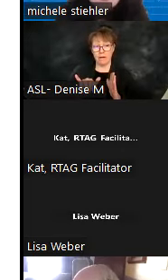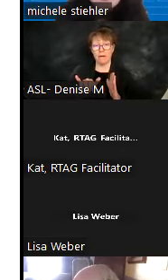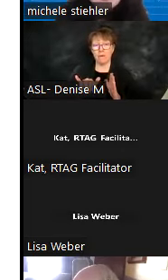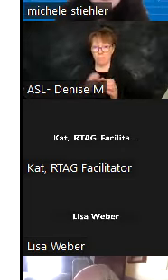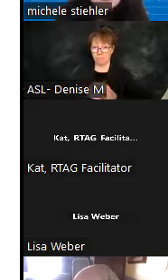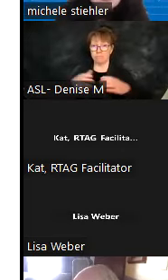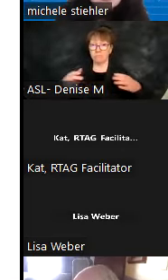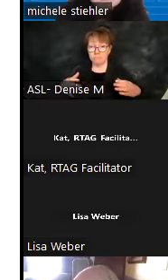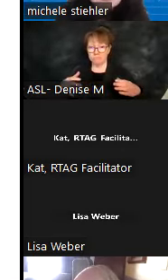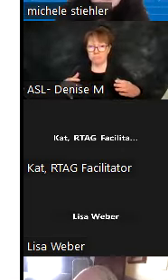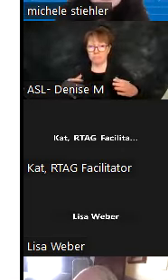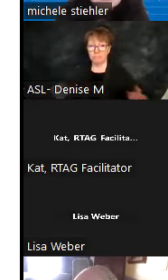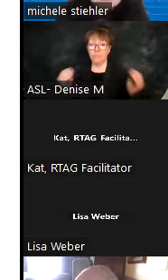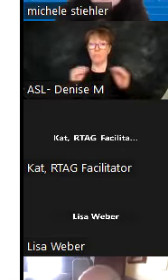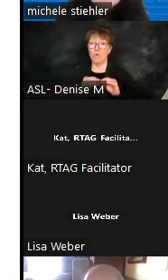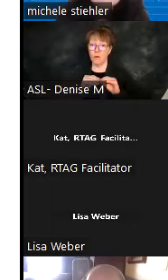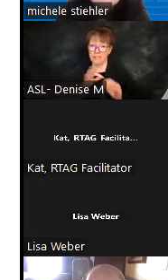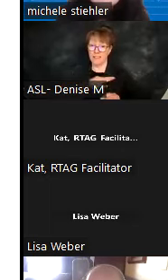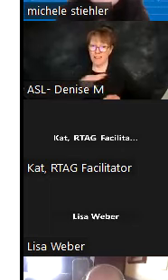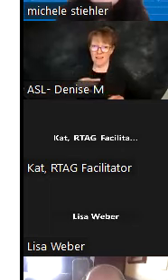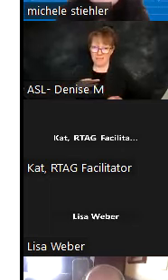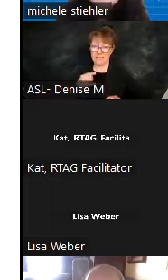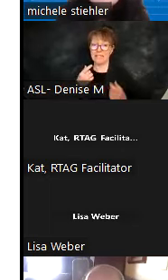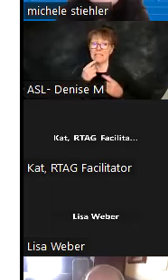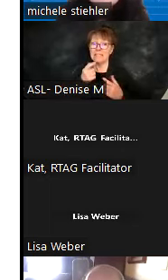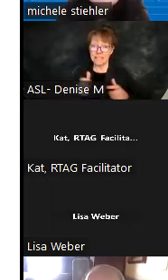staffing. Next slide, please.